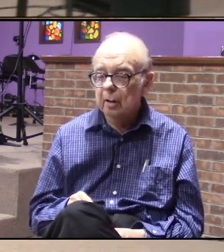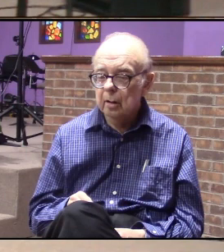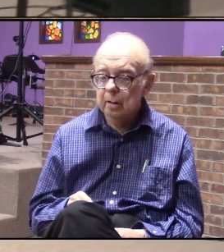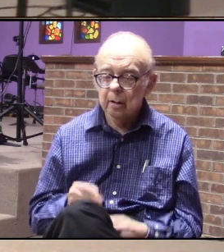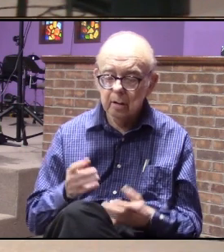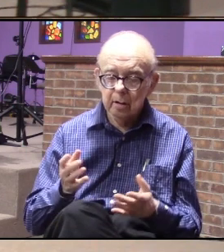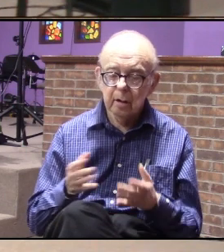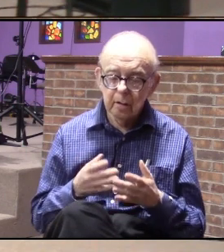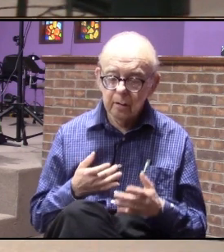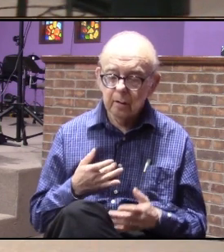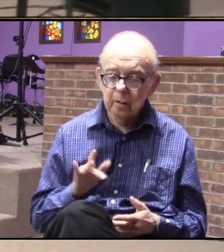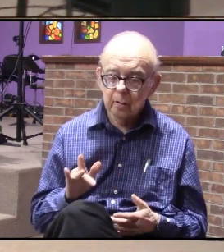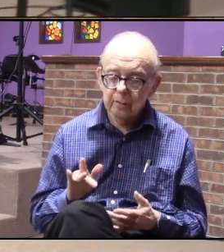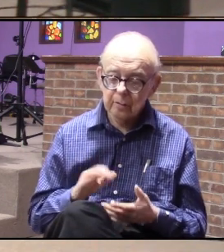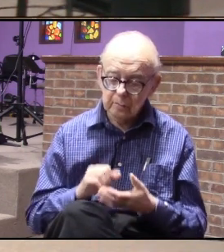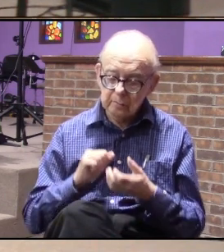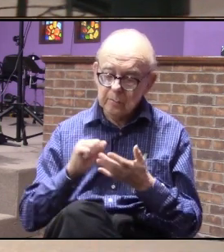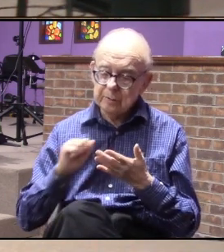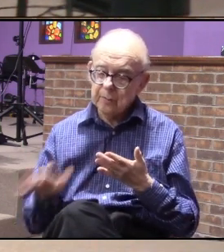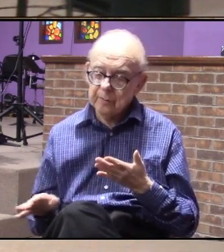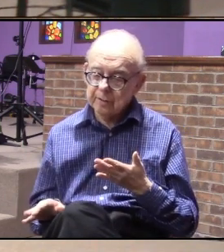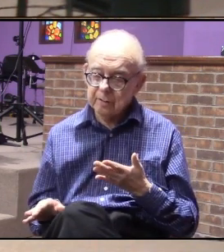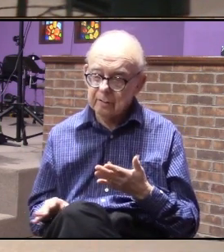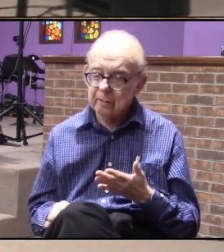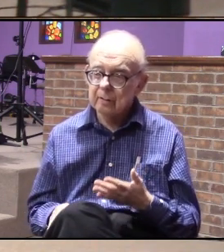you want the hurt to be removed.